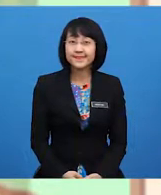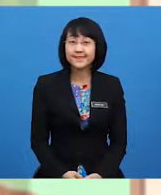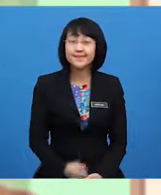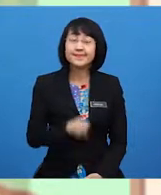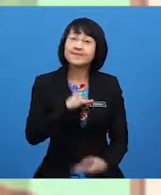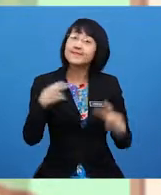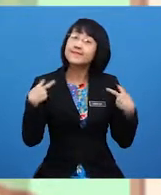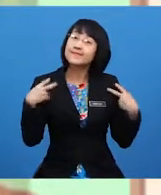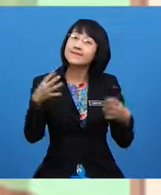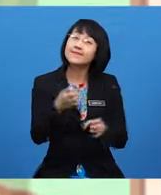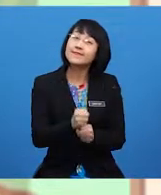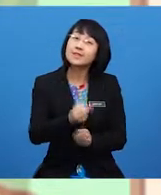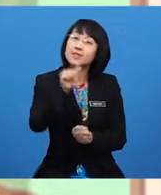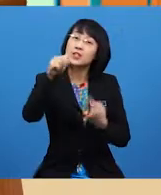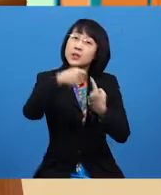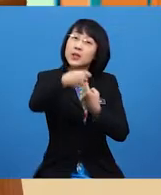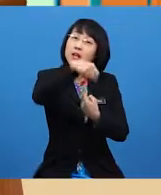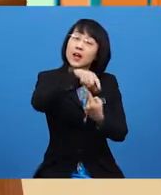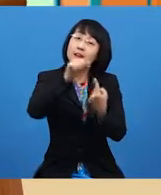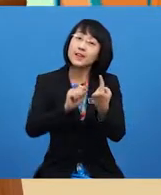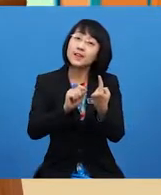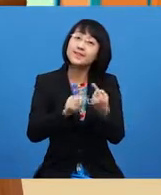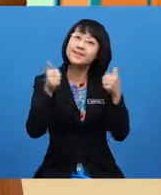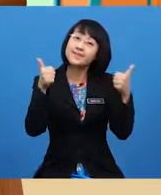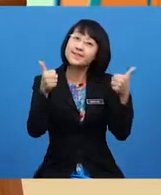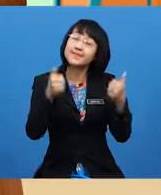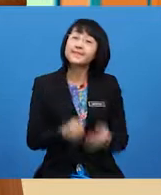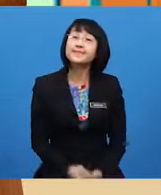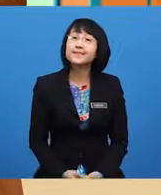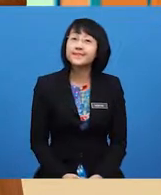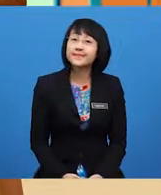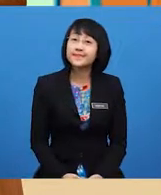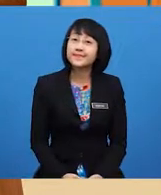I've got a banana. Good job.